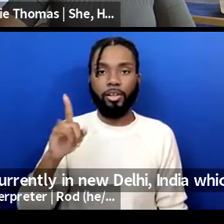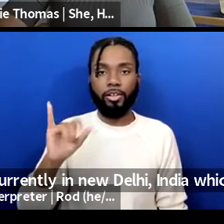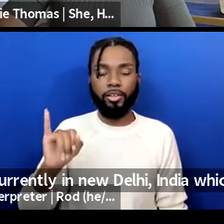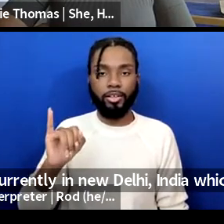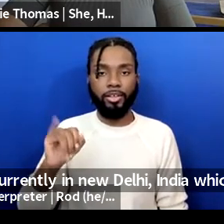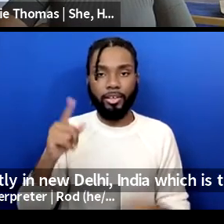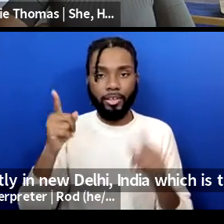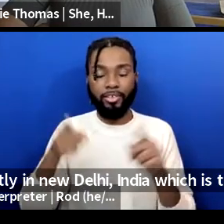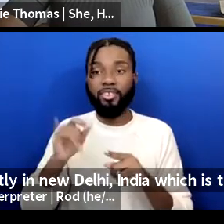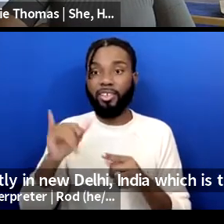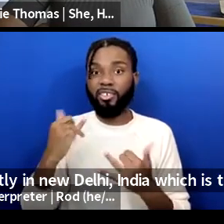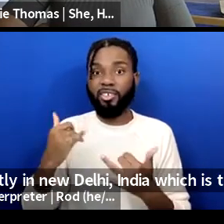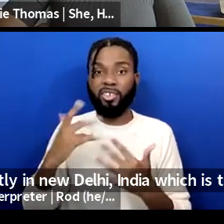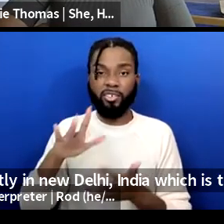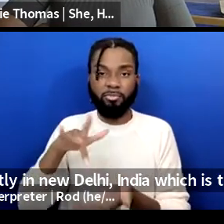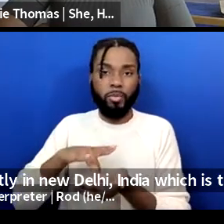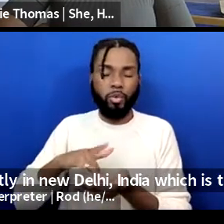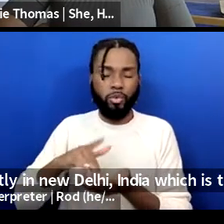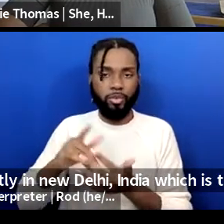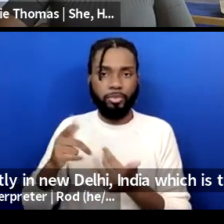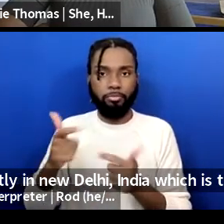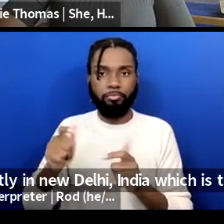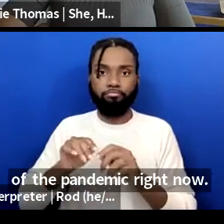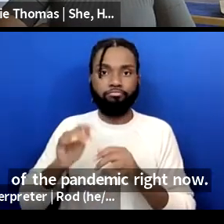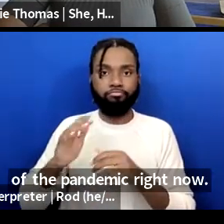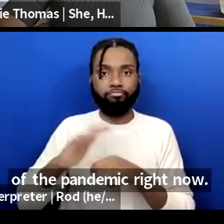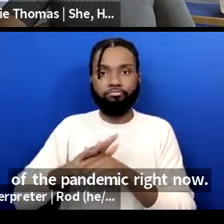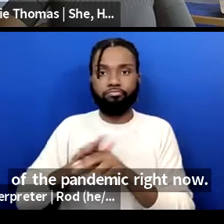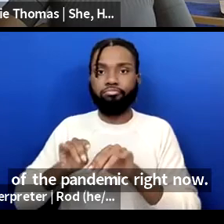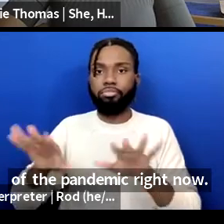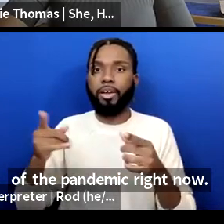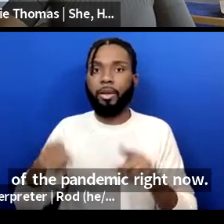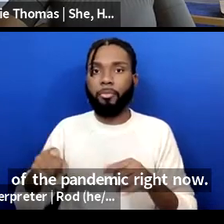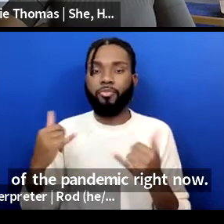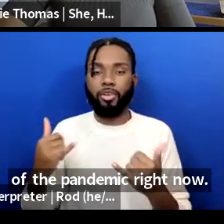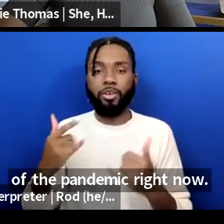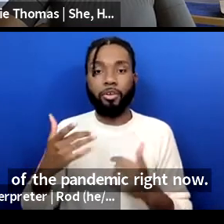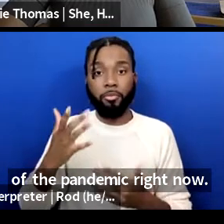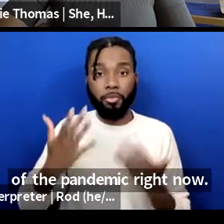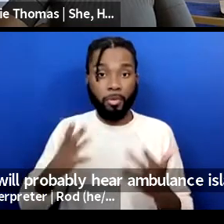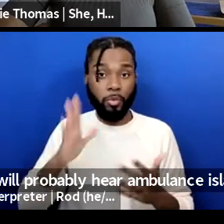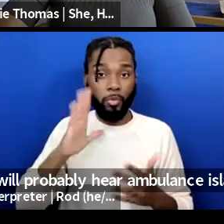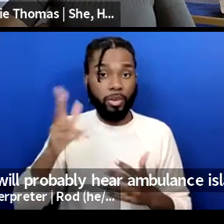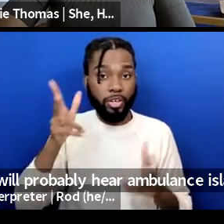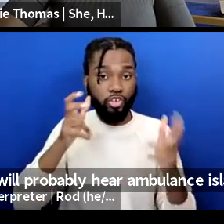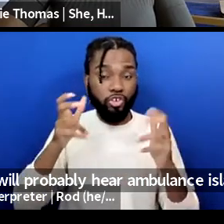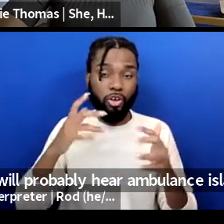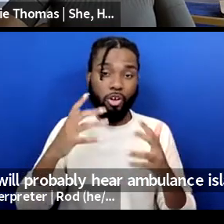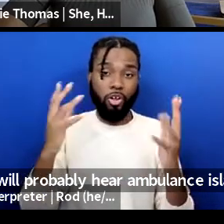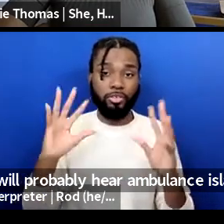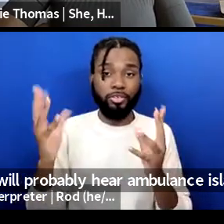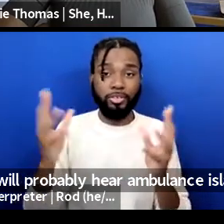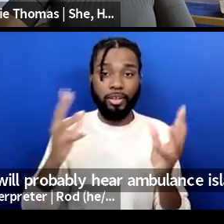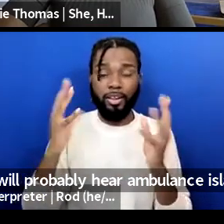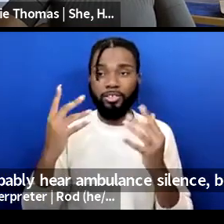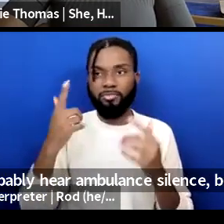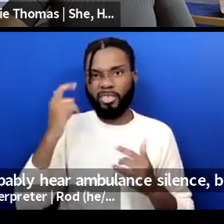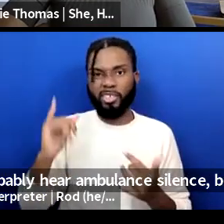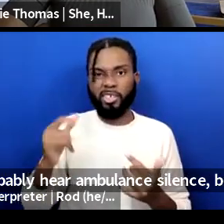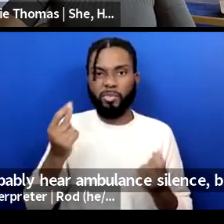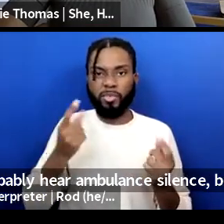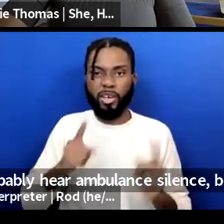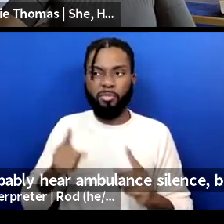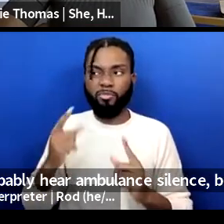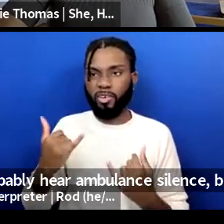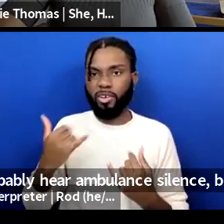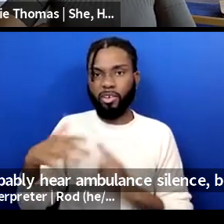of the pandemic right now. You will probably hear ambulance sirens because that is the reality we're living in. Things